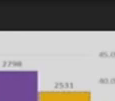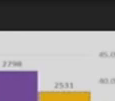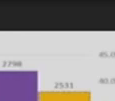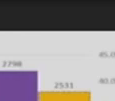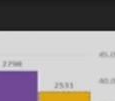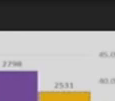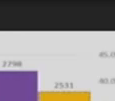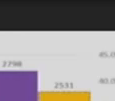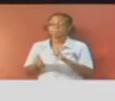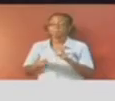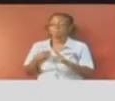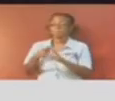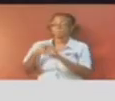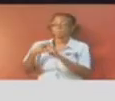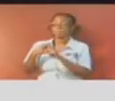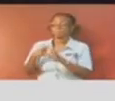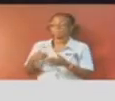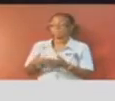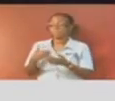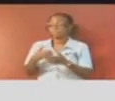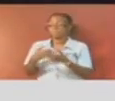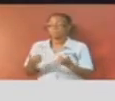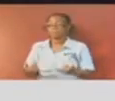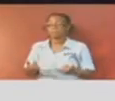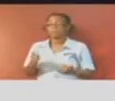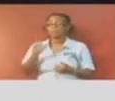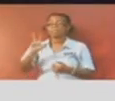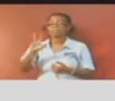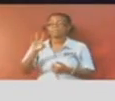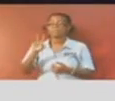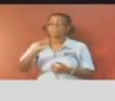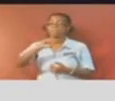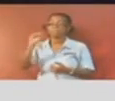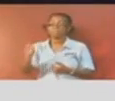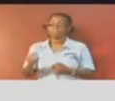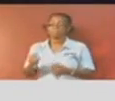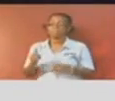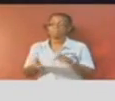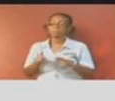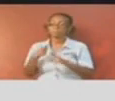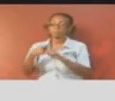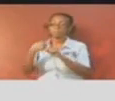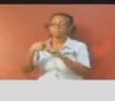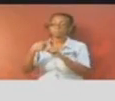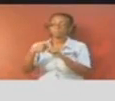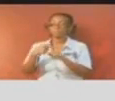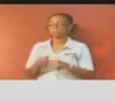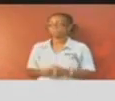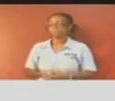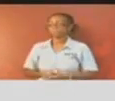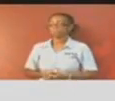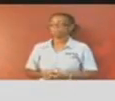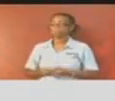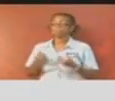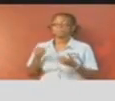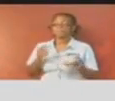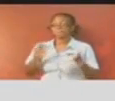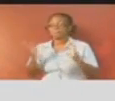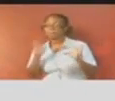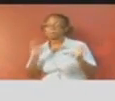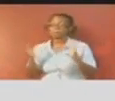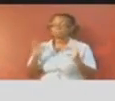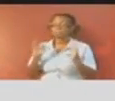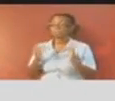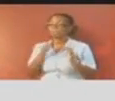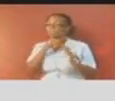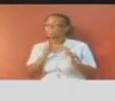37%. Next slide. Now, the male-female distribution and the age group distribution remains largely as it has been throughout the